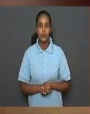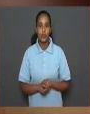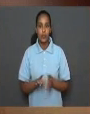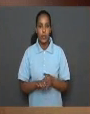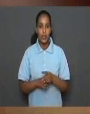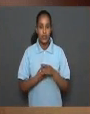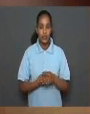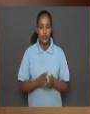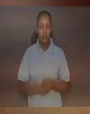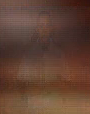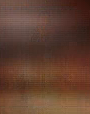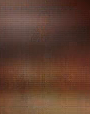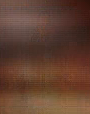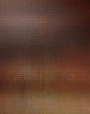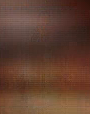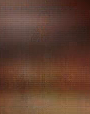Begin.